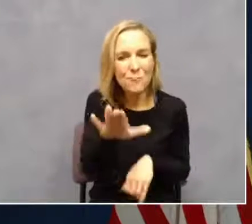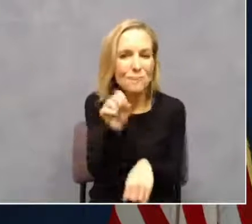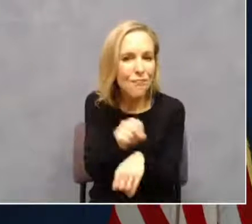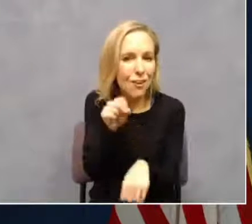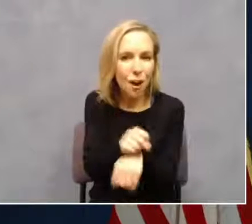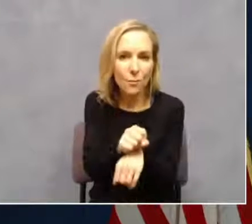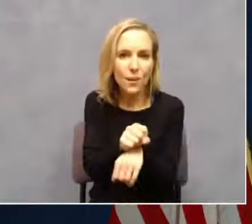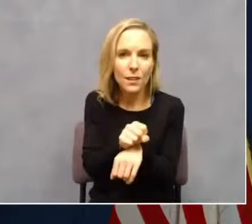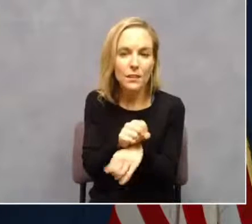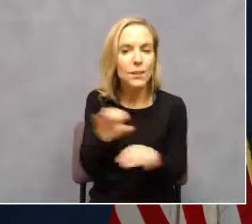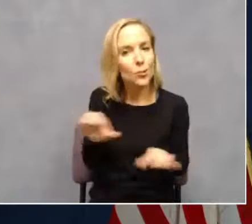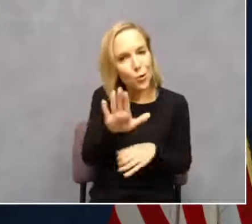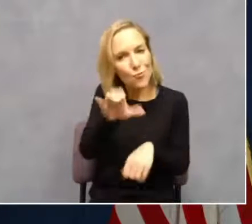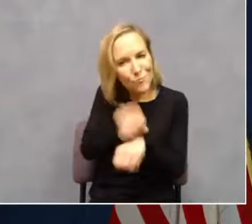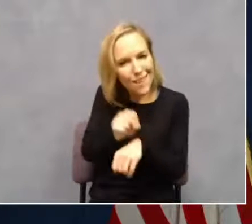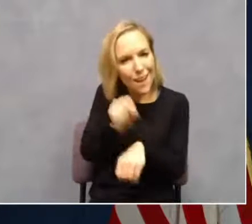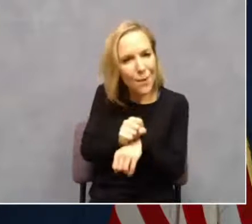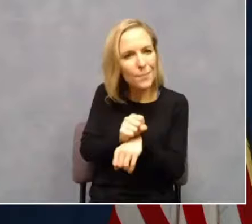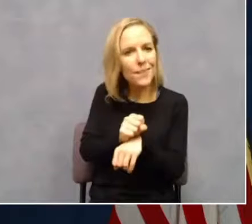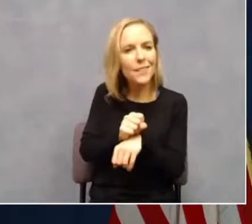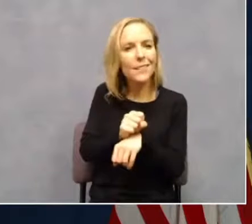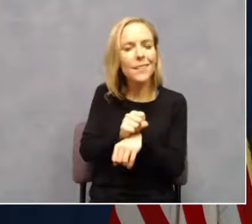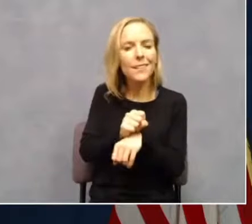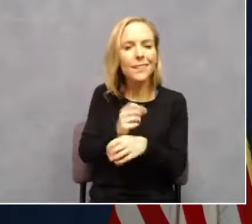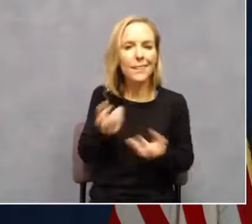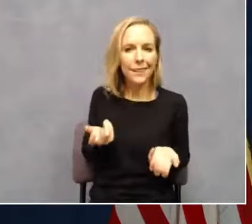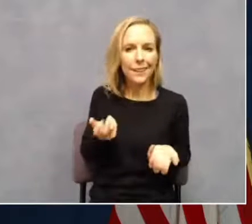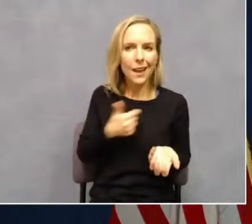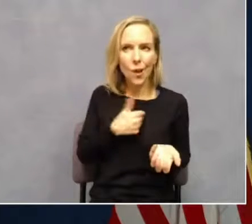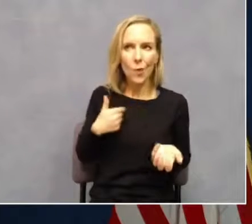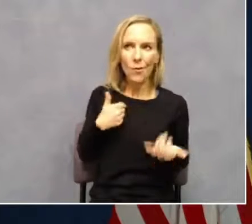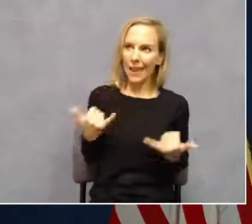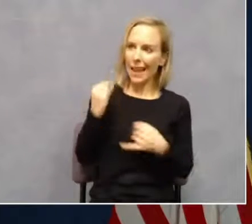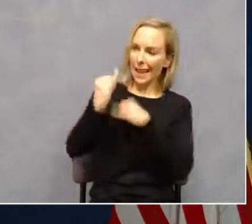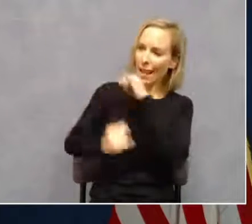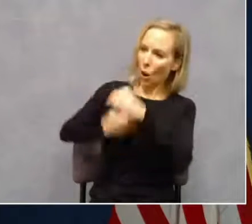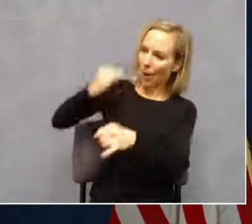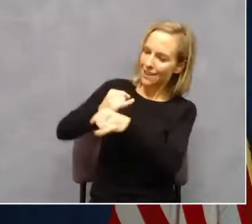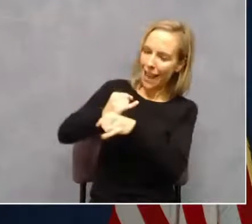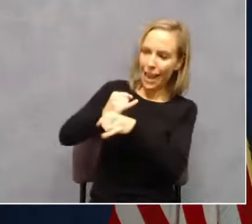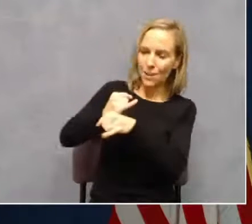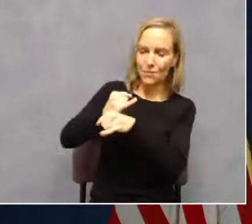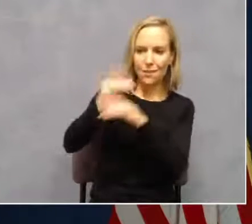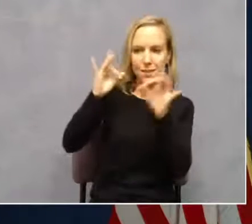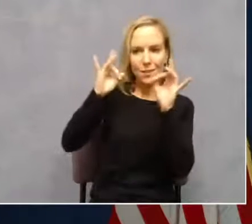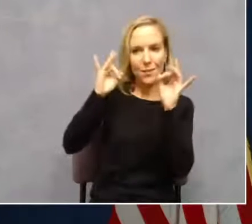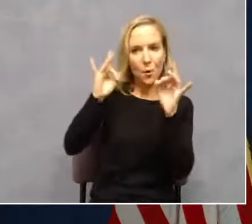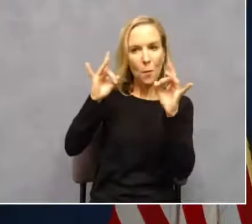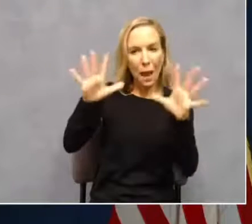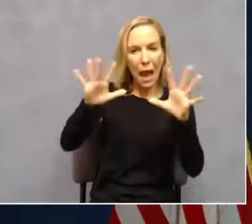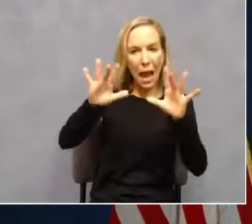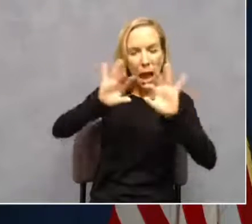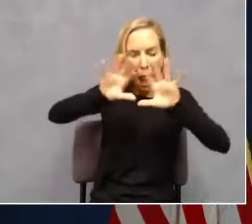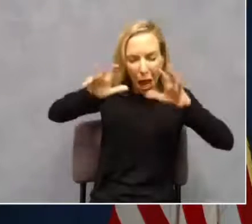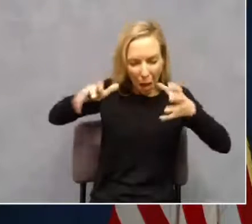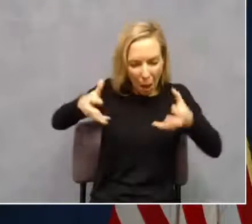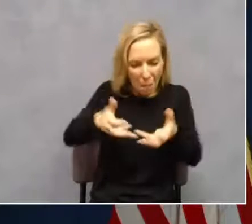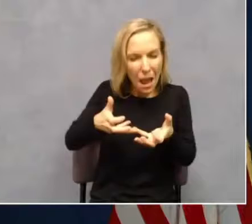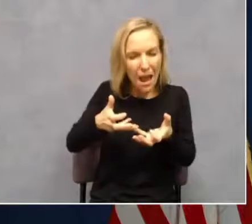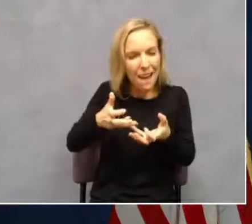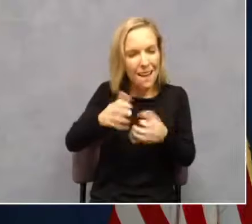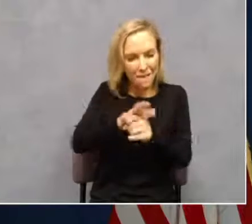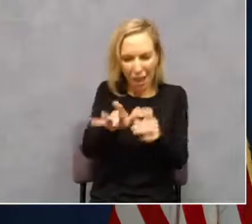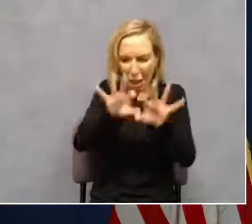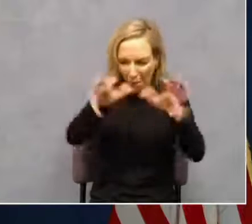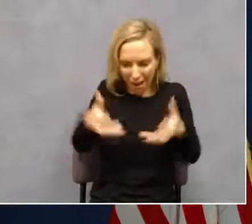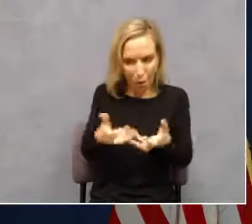Do your job. We are in an international pandemic, the likes of which none of us have seen in our lifetime.